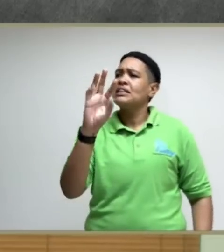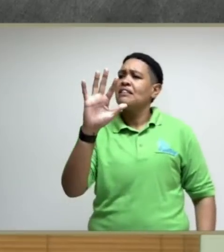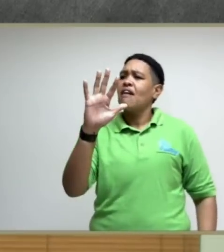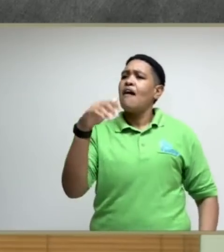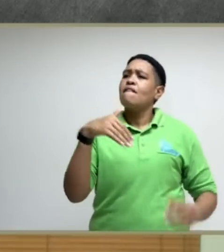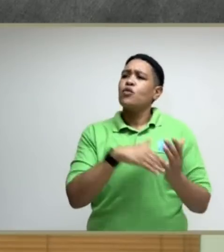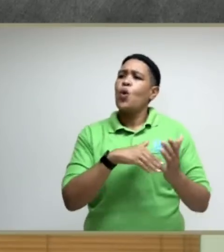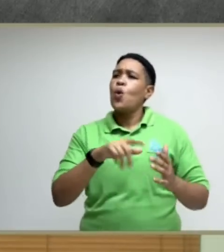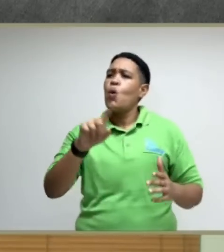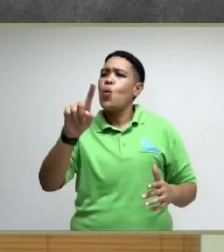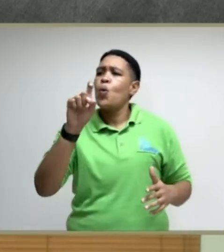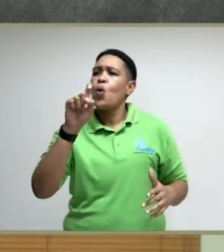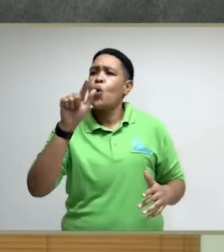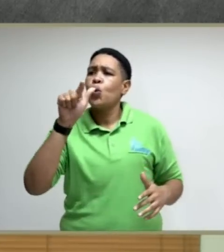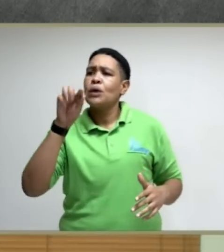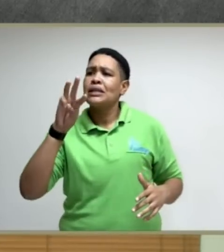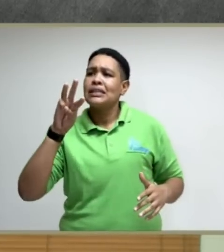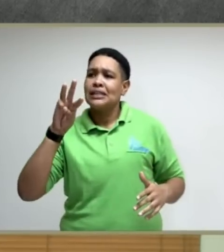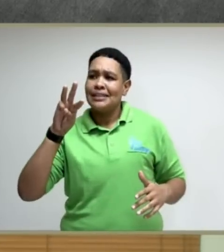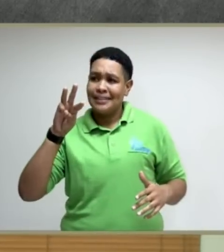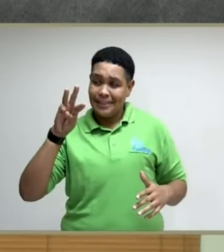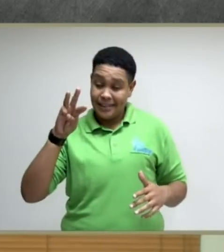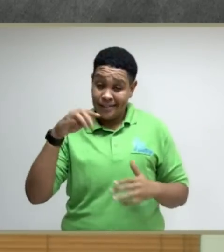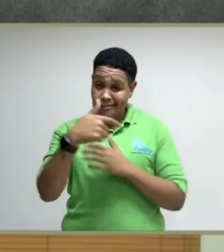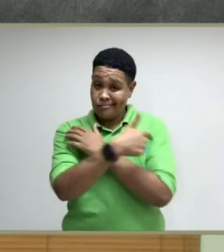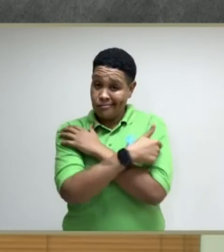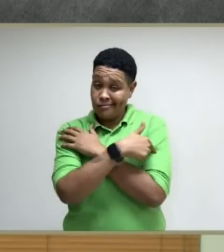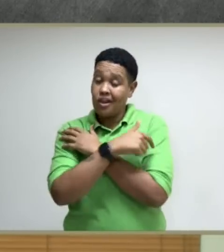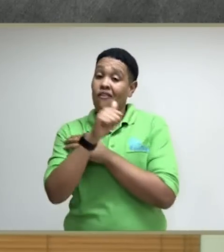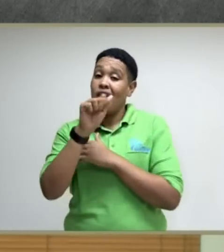465,126 doses of the AstraZeneca and